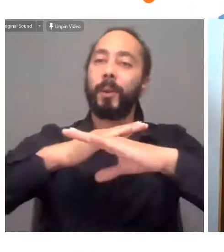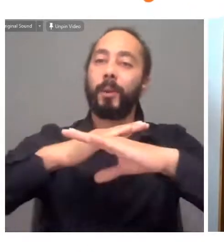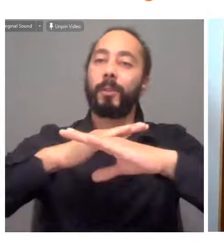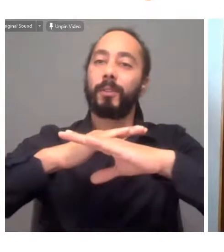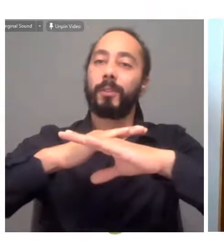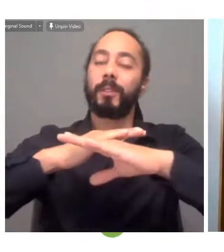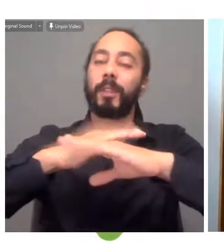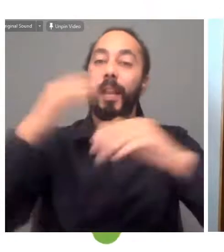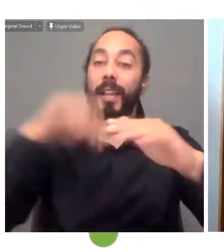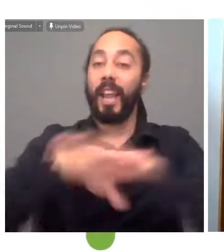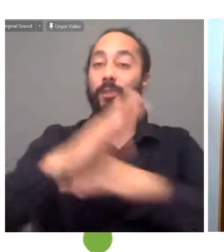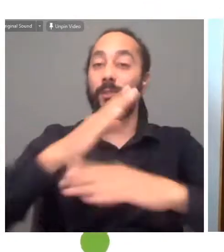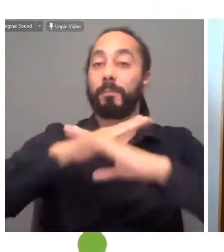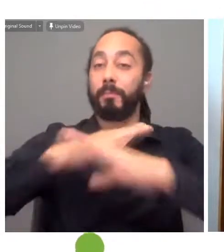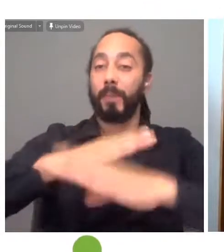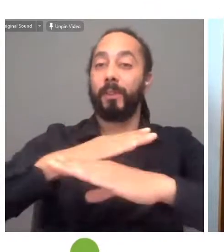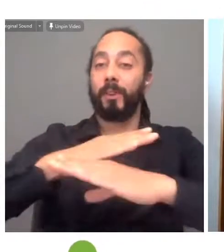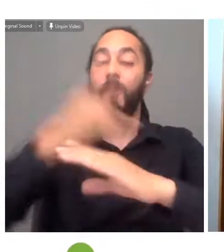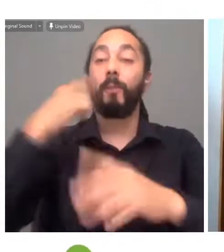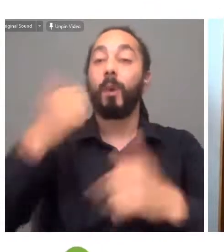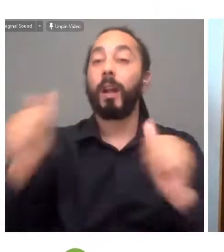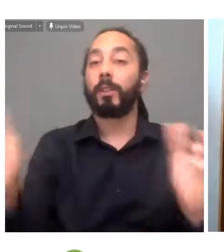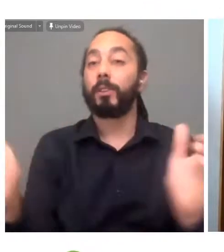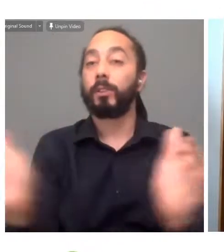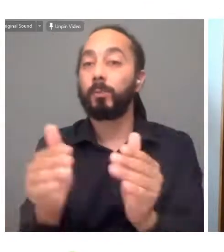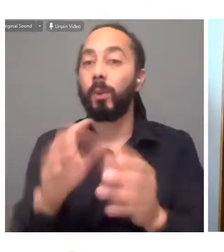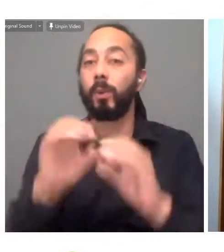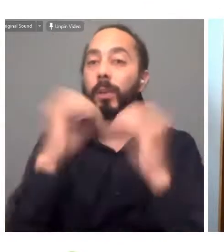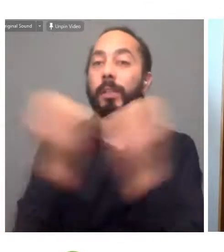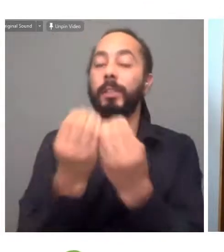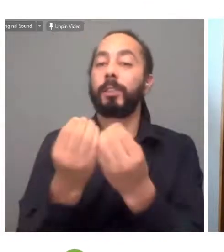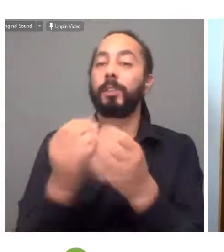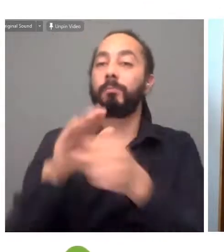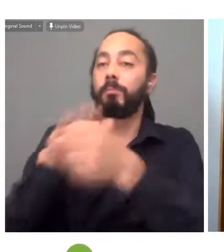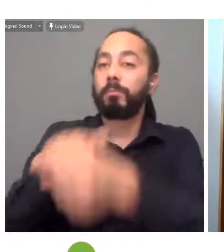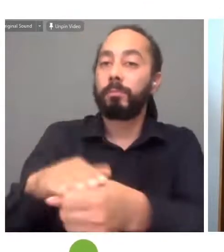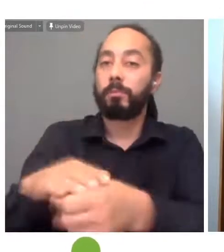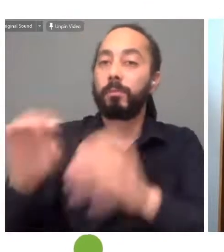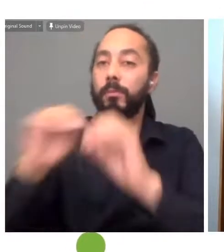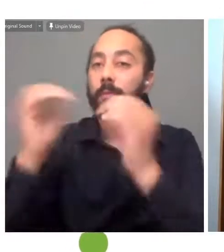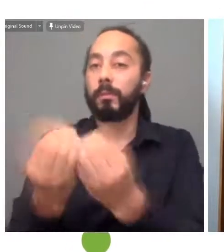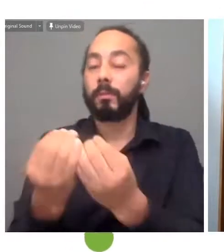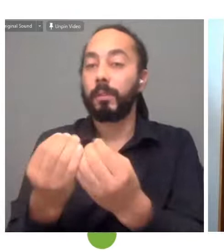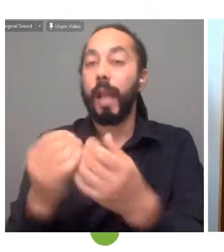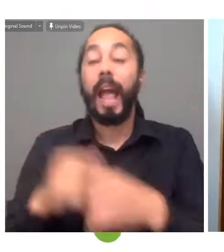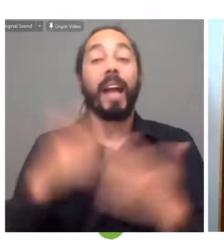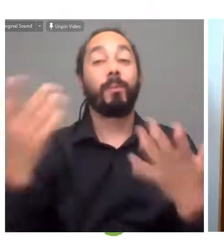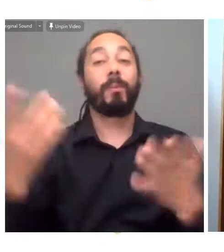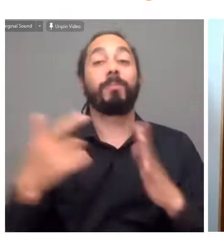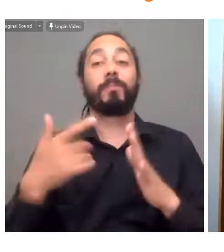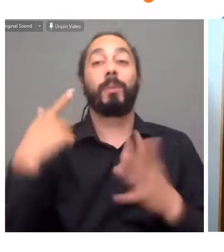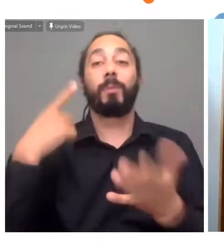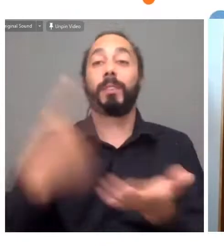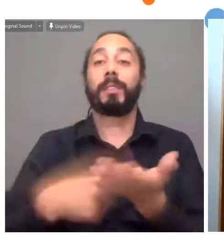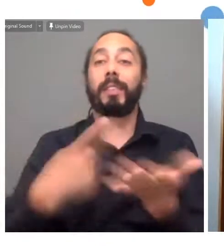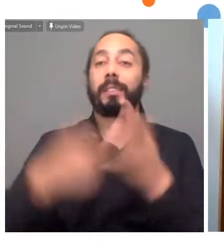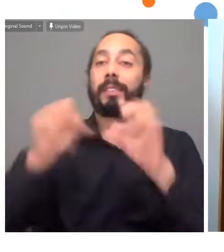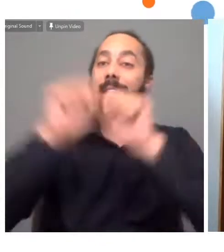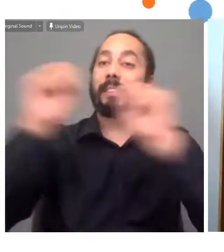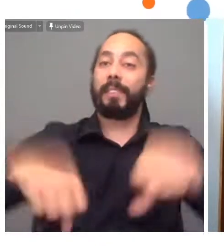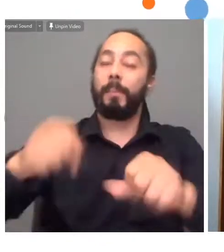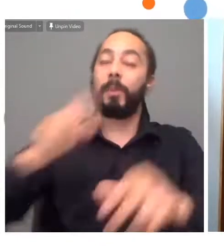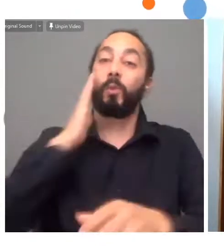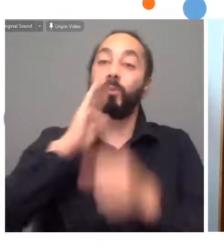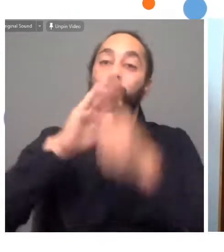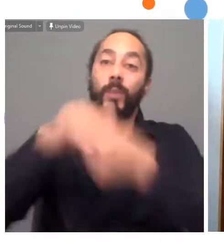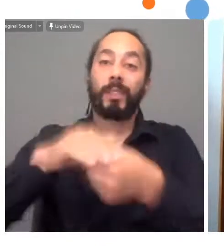more marginalized organization. I mean, when we talk about systemic racism, this is one clear example of what systemic racism can look